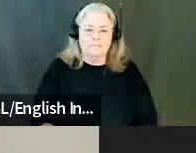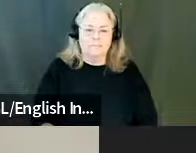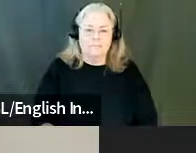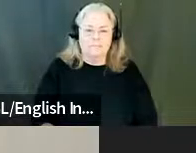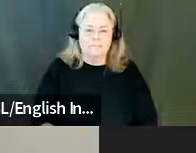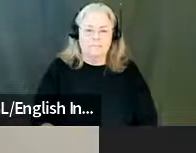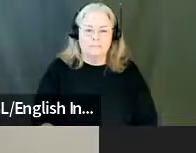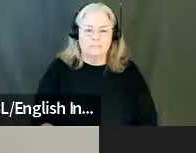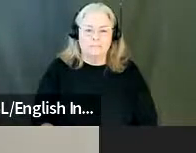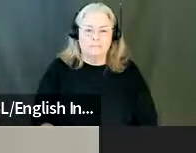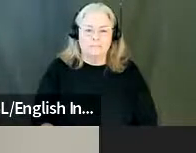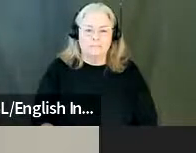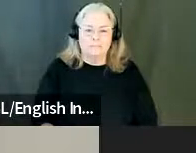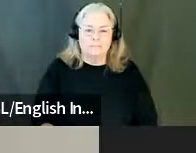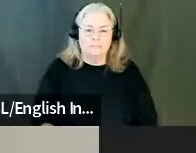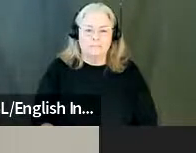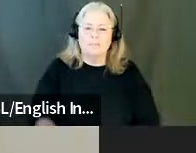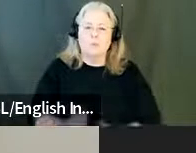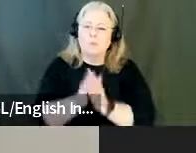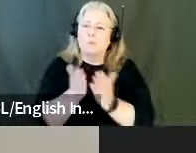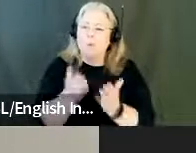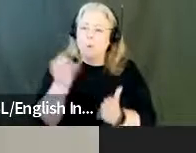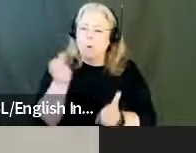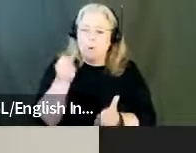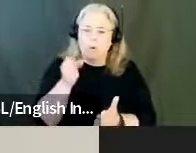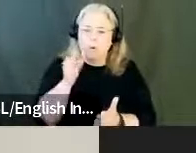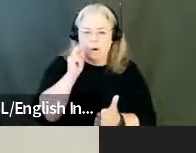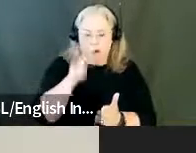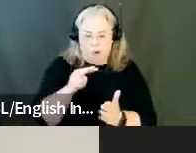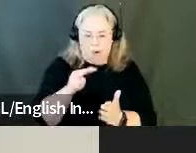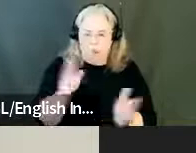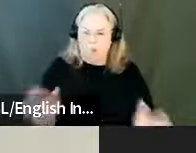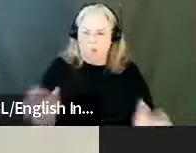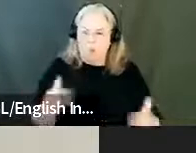Book holder. So let's take a look at this board,